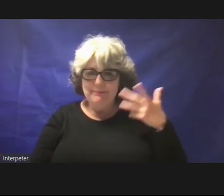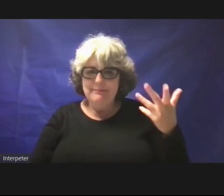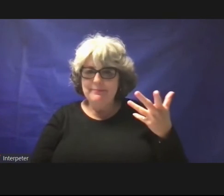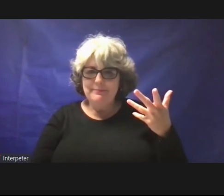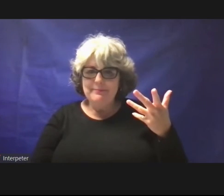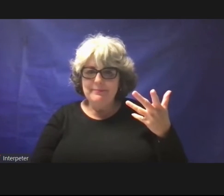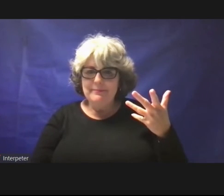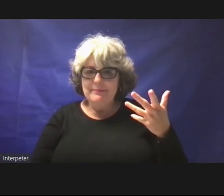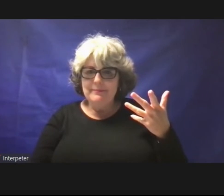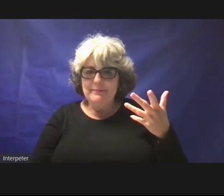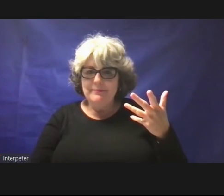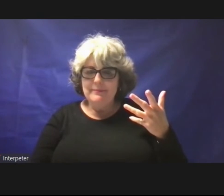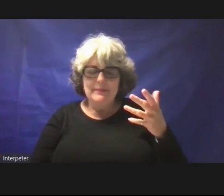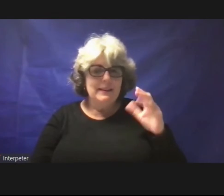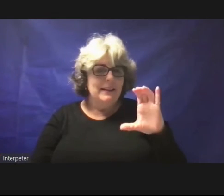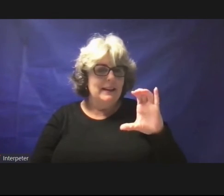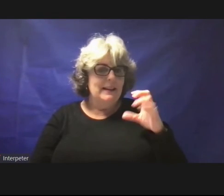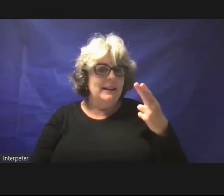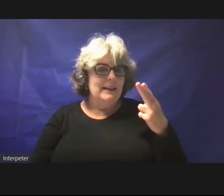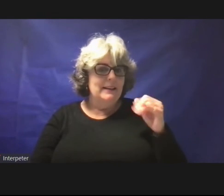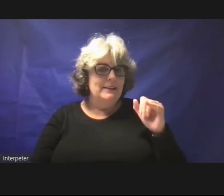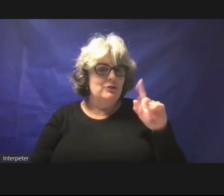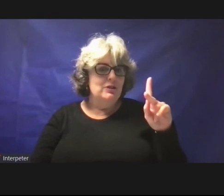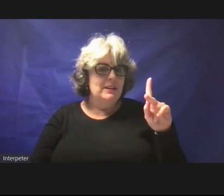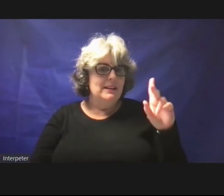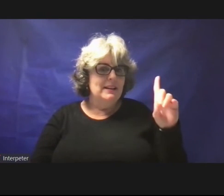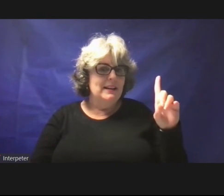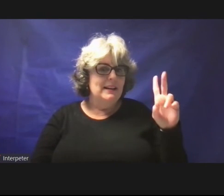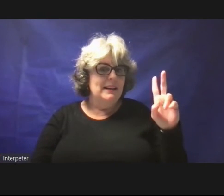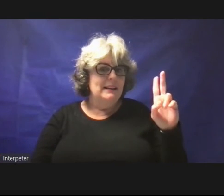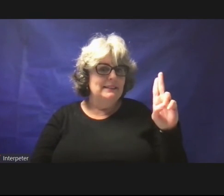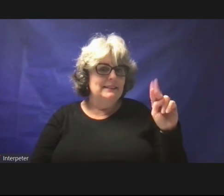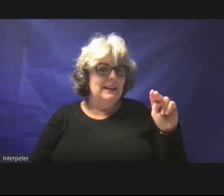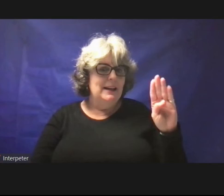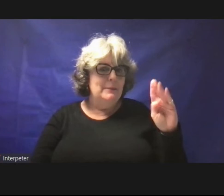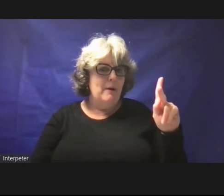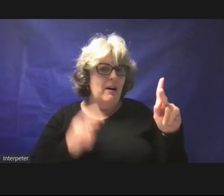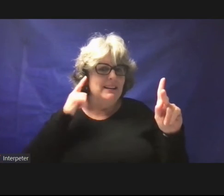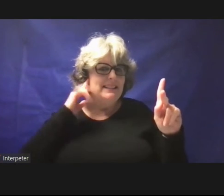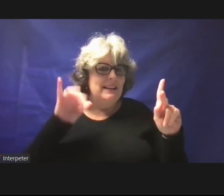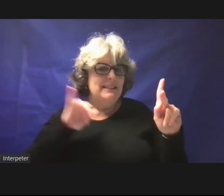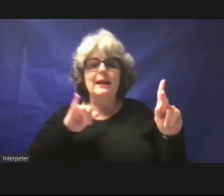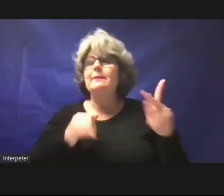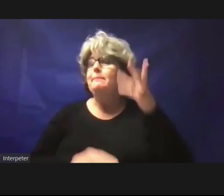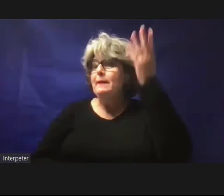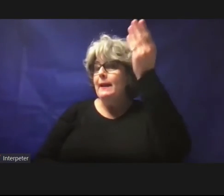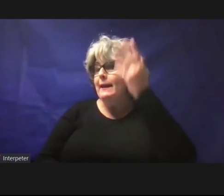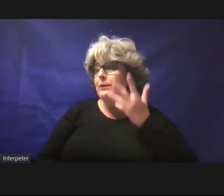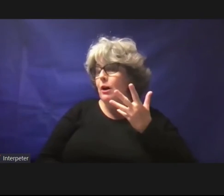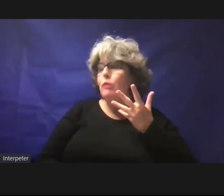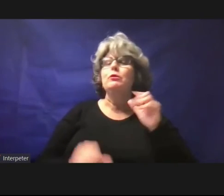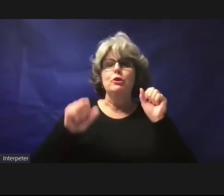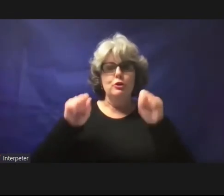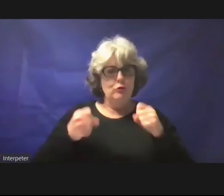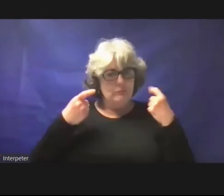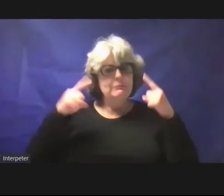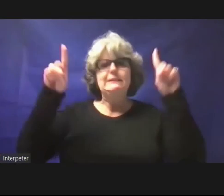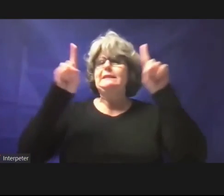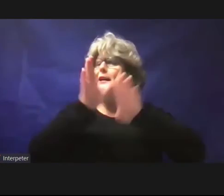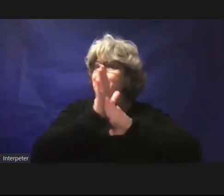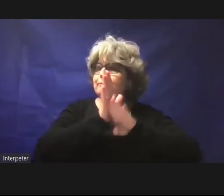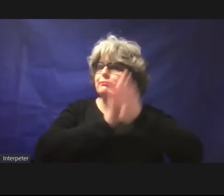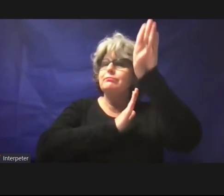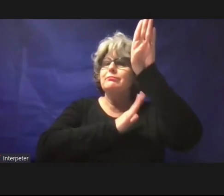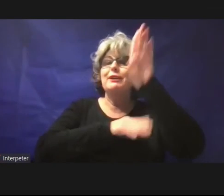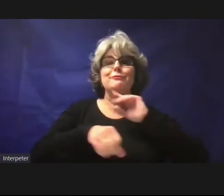now Chick Dombach, was so encouraging, and he told us that we would be able to succeed, and